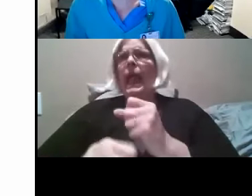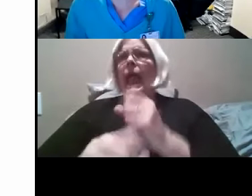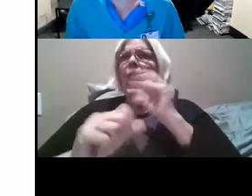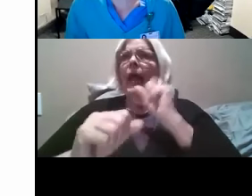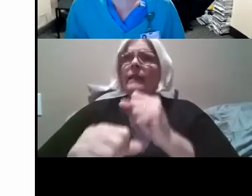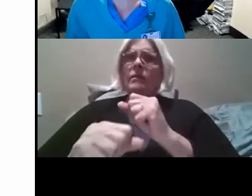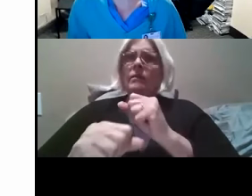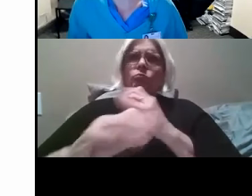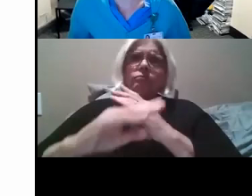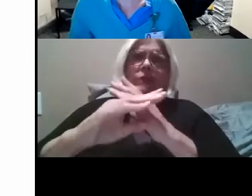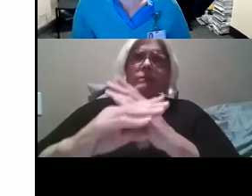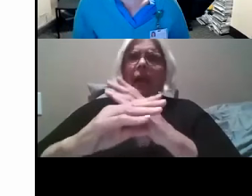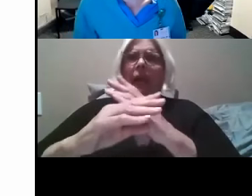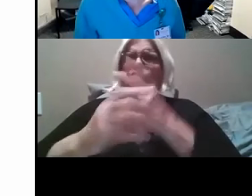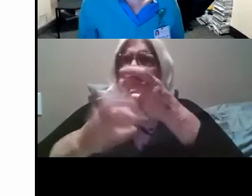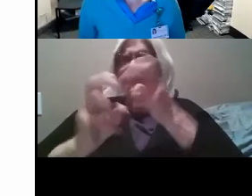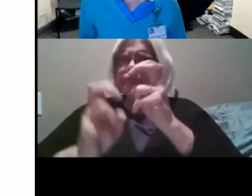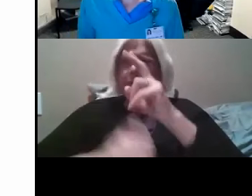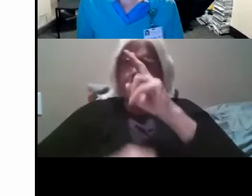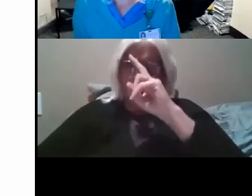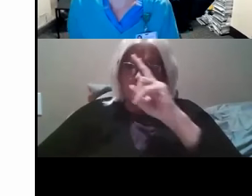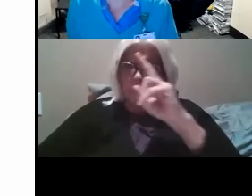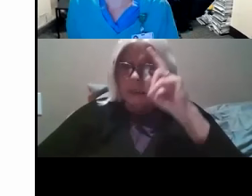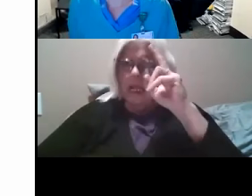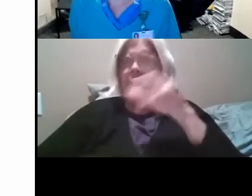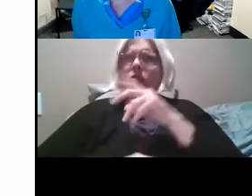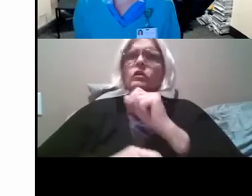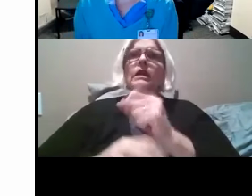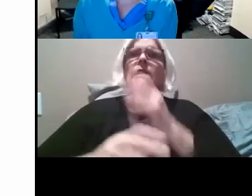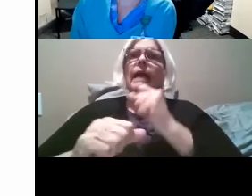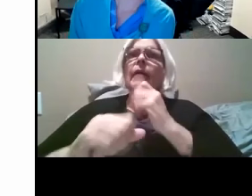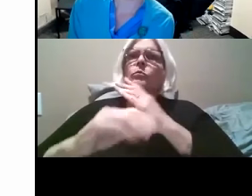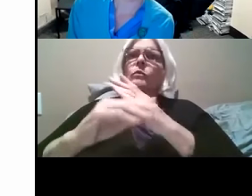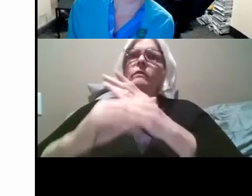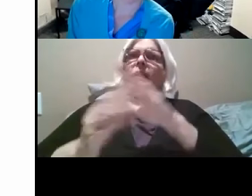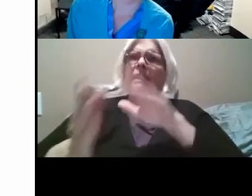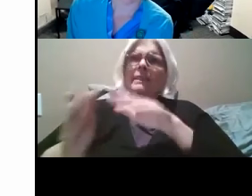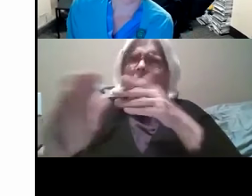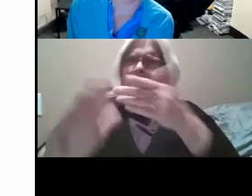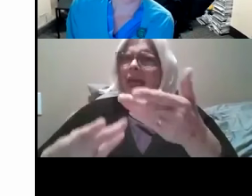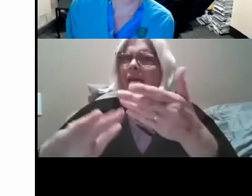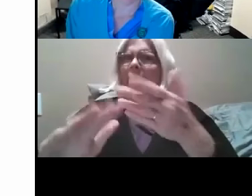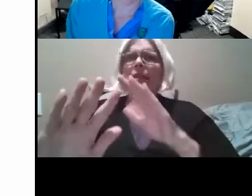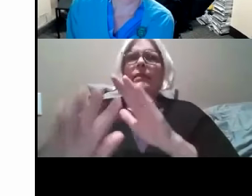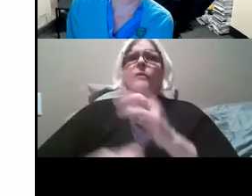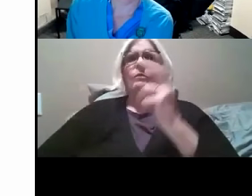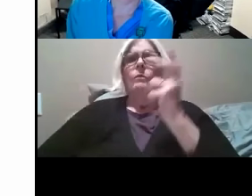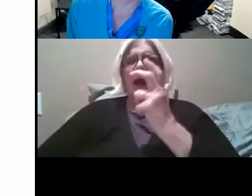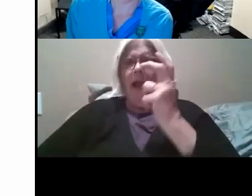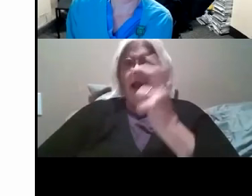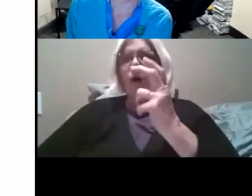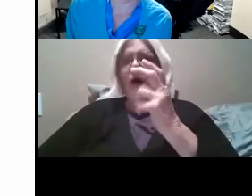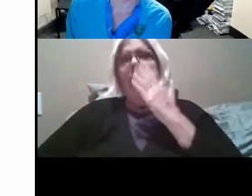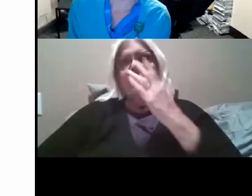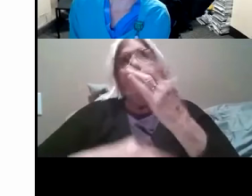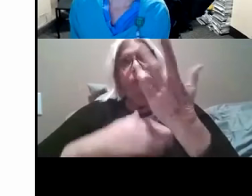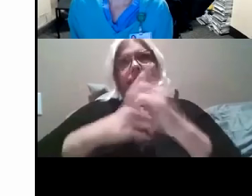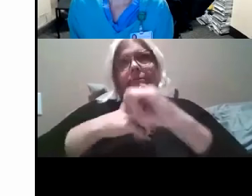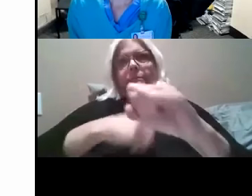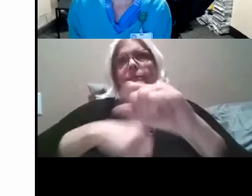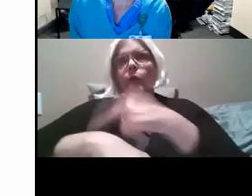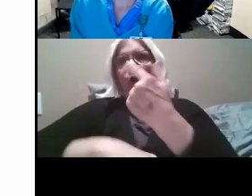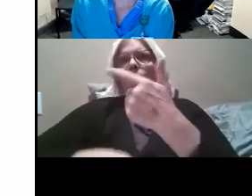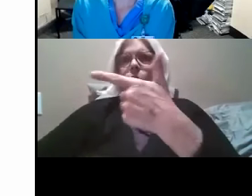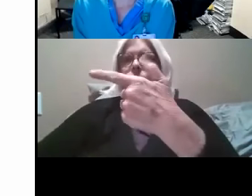a long, 20 something months, but holy smokes, it's just incredible that we can say that we have this really, really effective